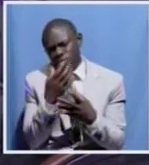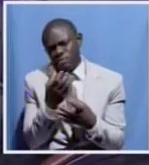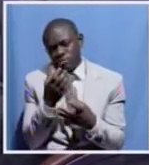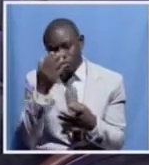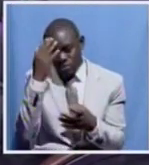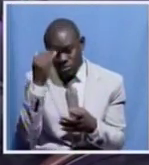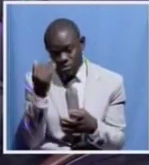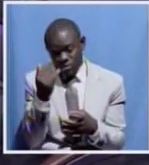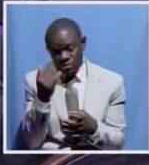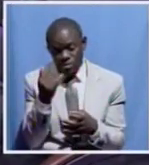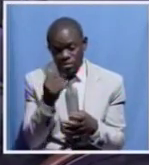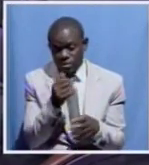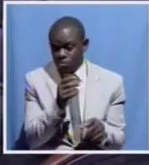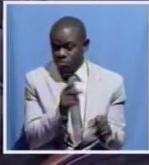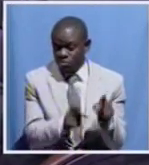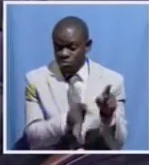themselves using